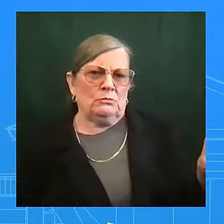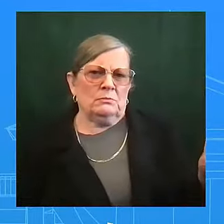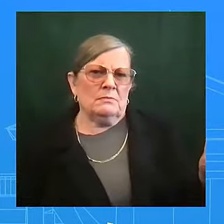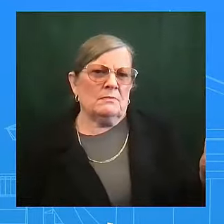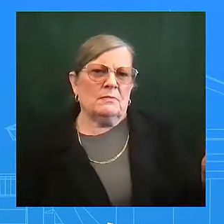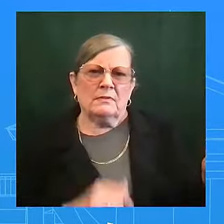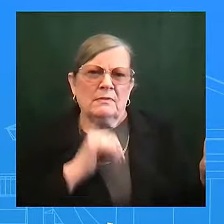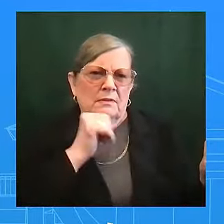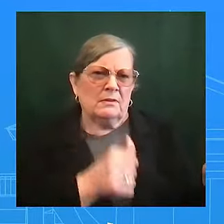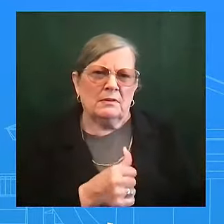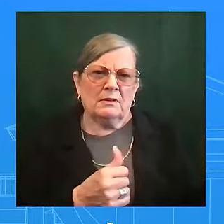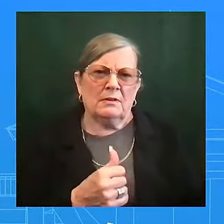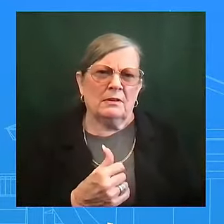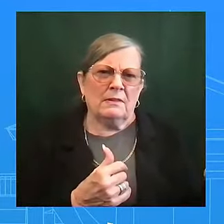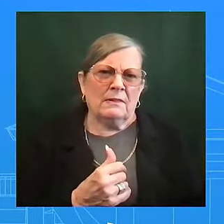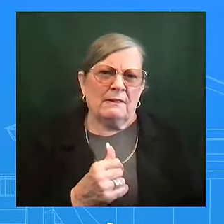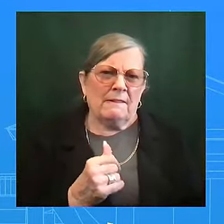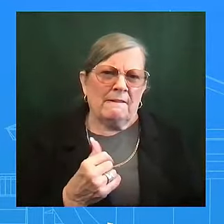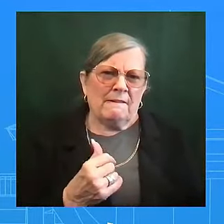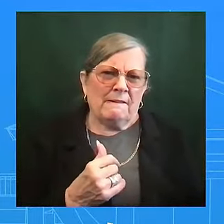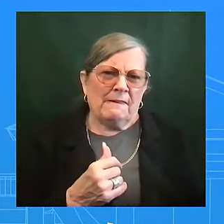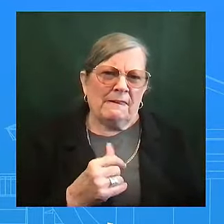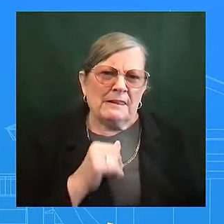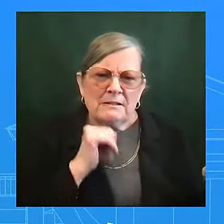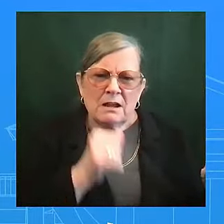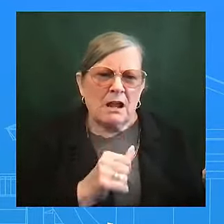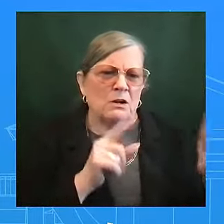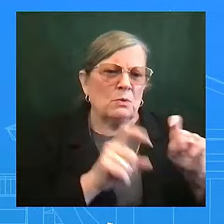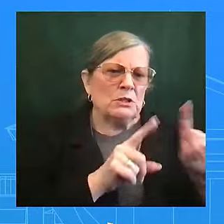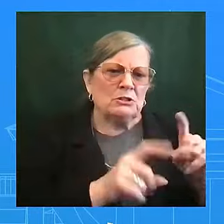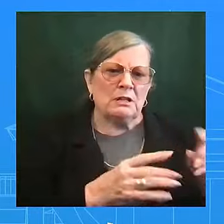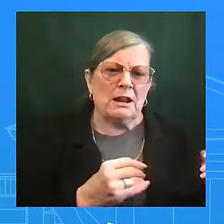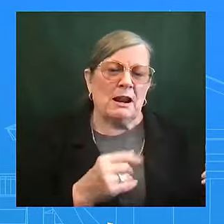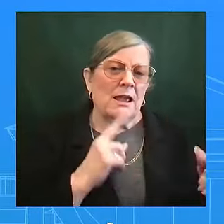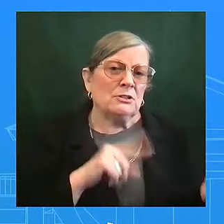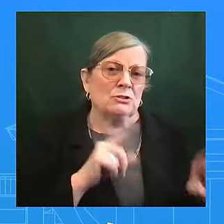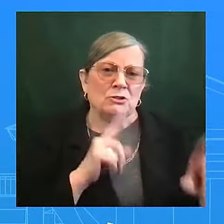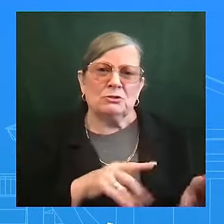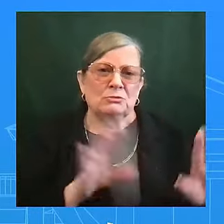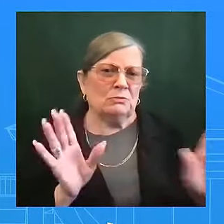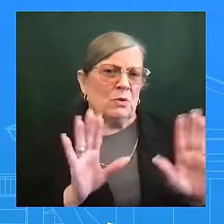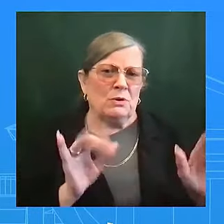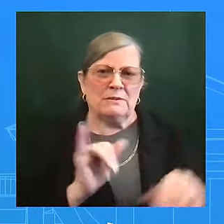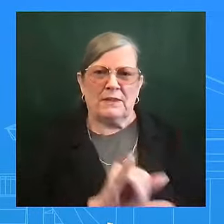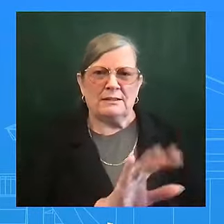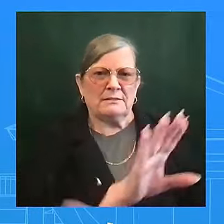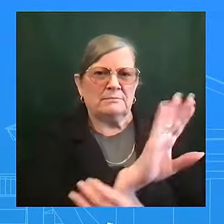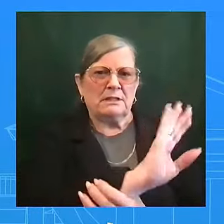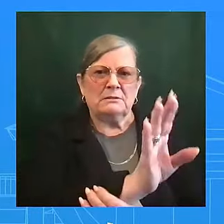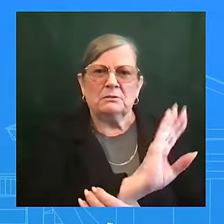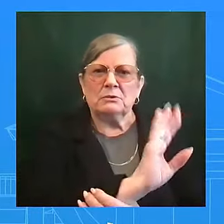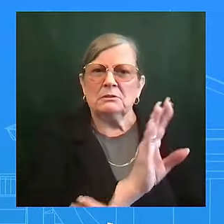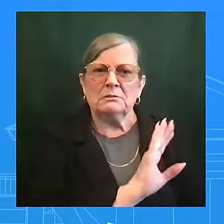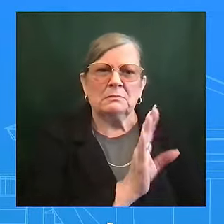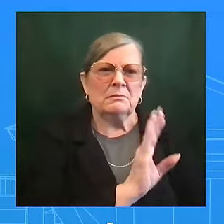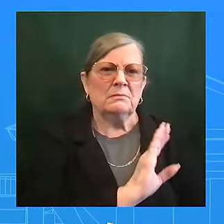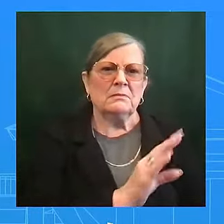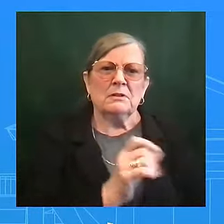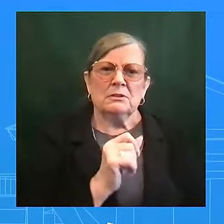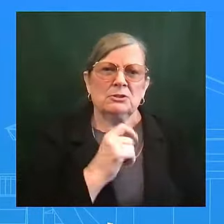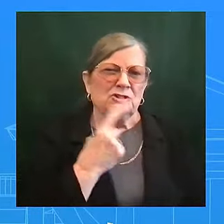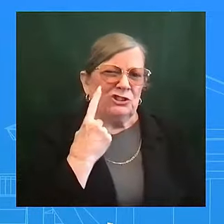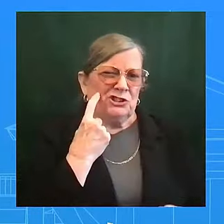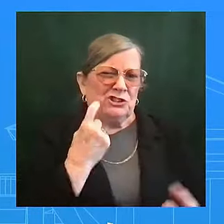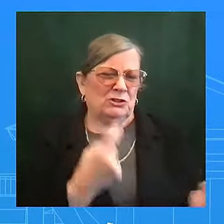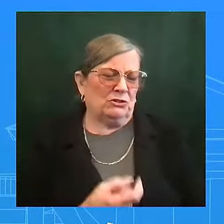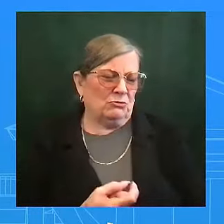here. I talked to the spokesperson for the Biden-Harris administration. I just answered your question on why the contrast could be more clear. I